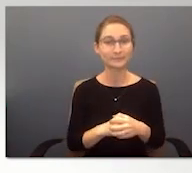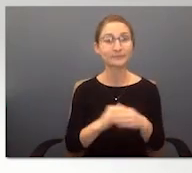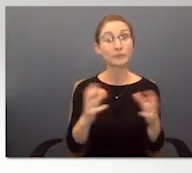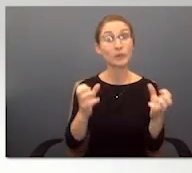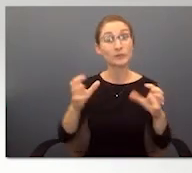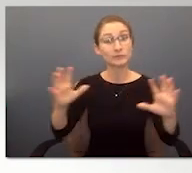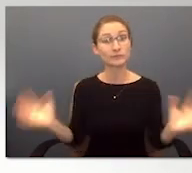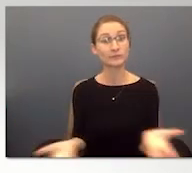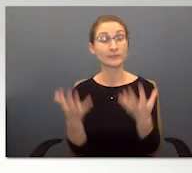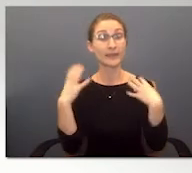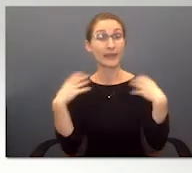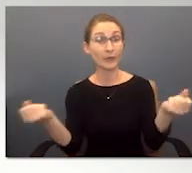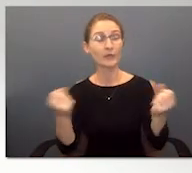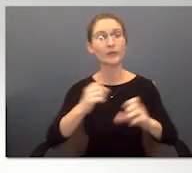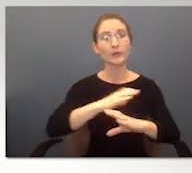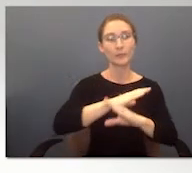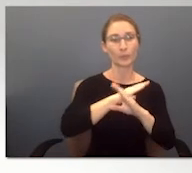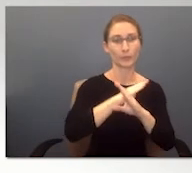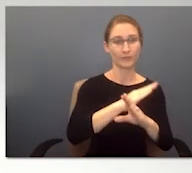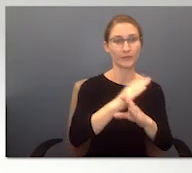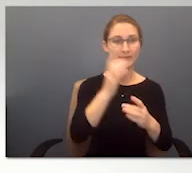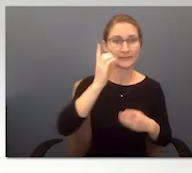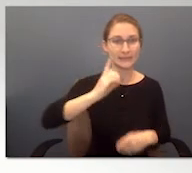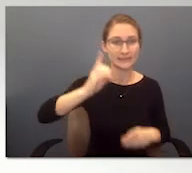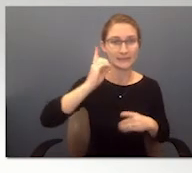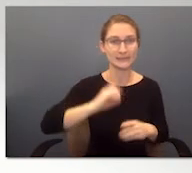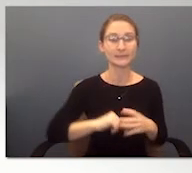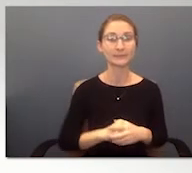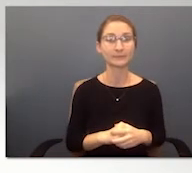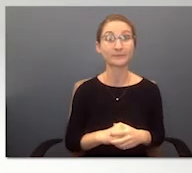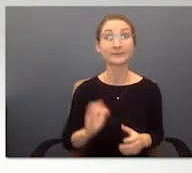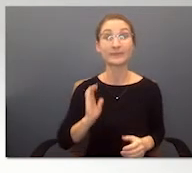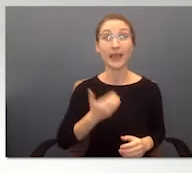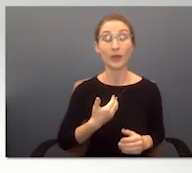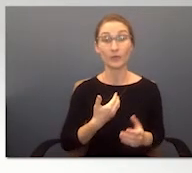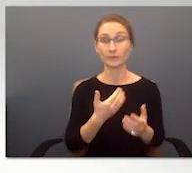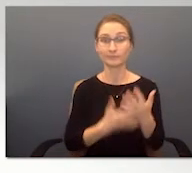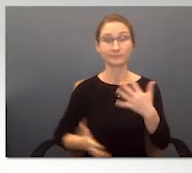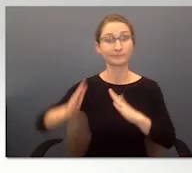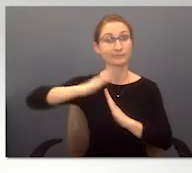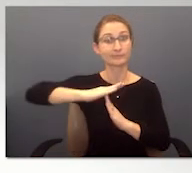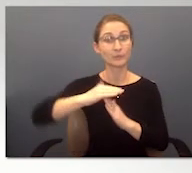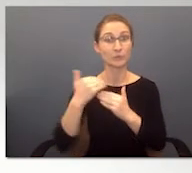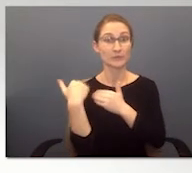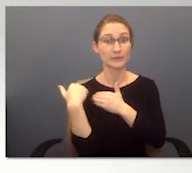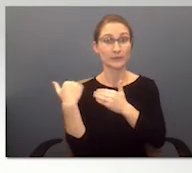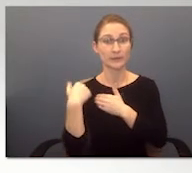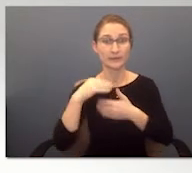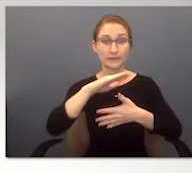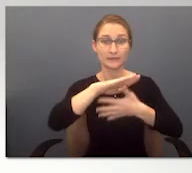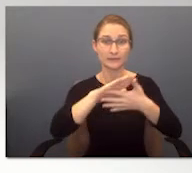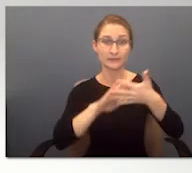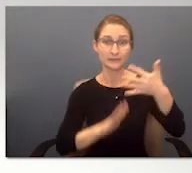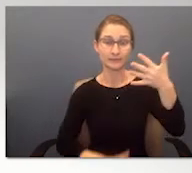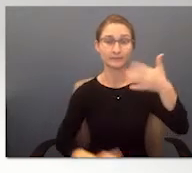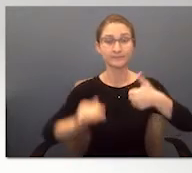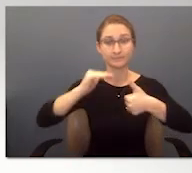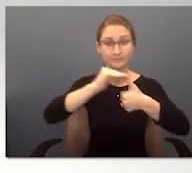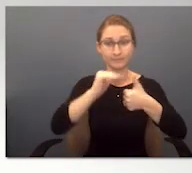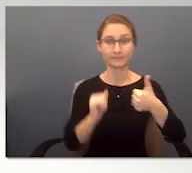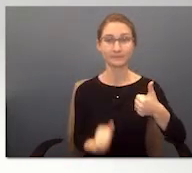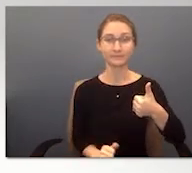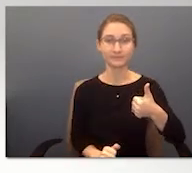behaviors that promote health and prevent disease. These are our major responsibilities. We conduct surveillance of